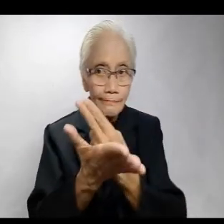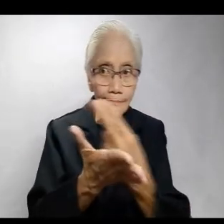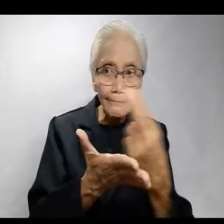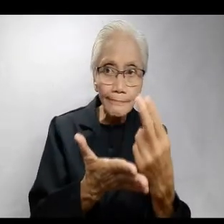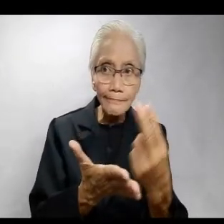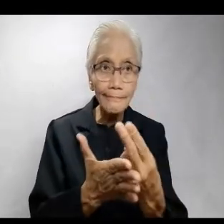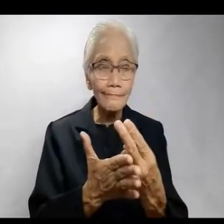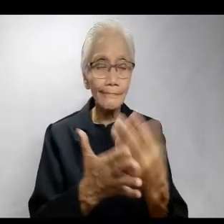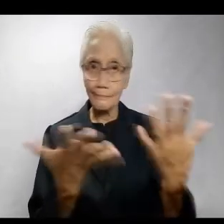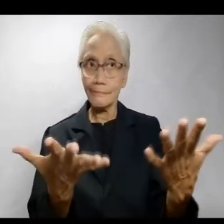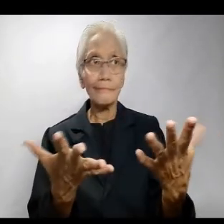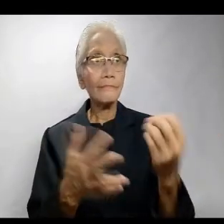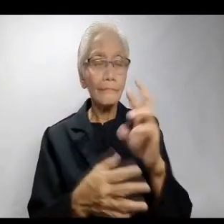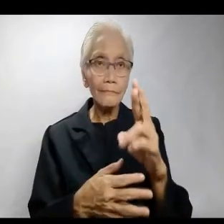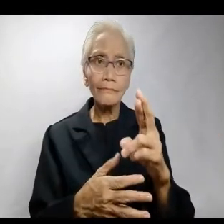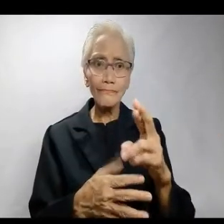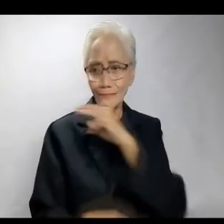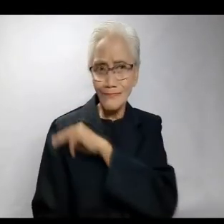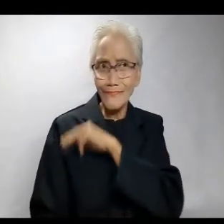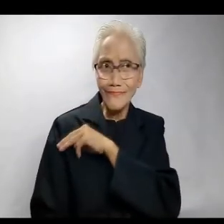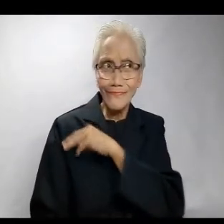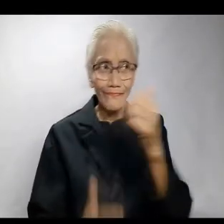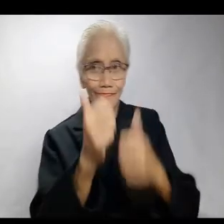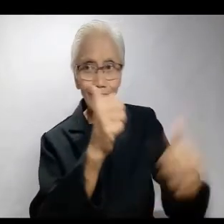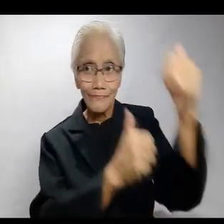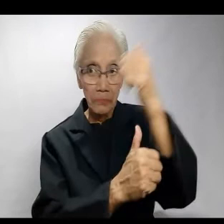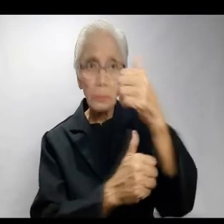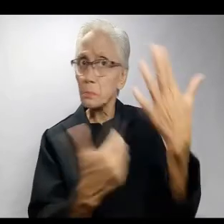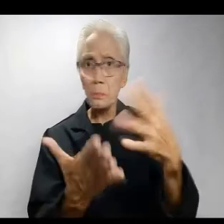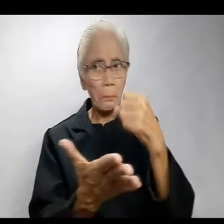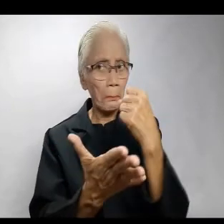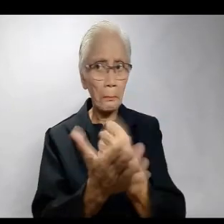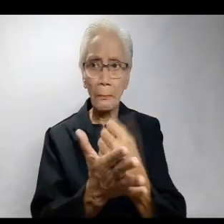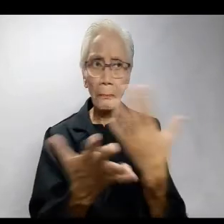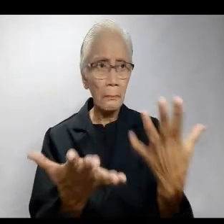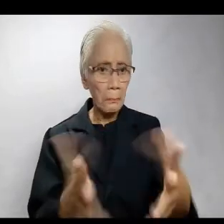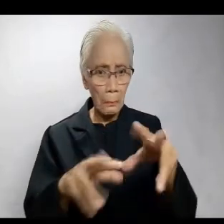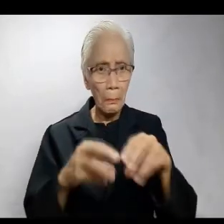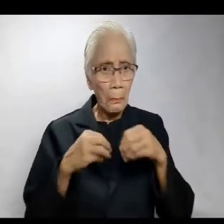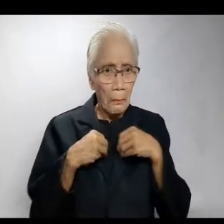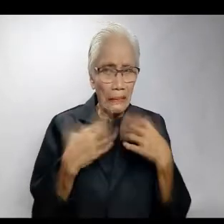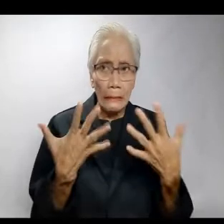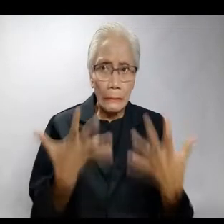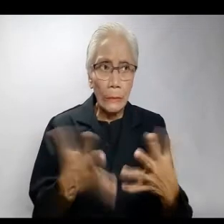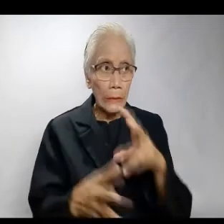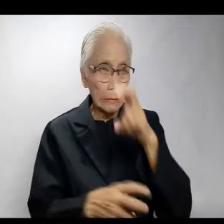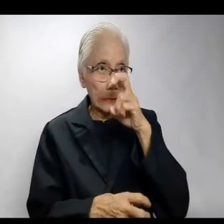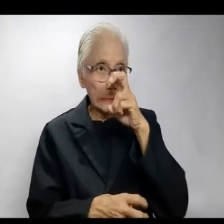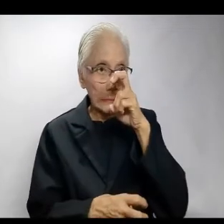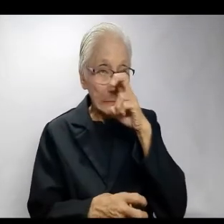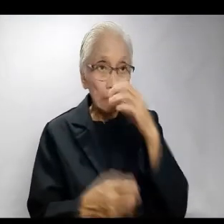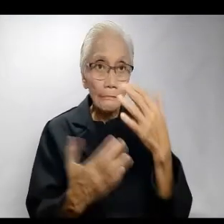holiness or moral superiority. Their behavior was marked by obsessiveness with regard to the